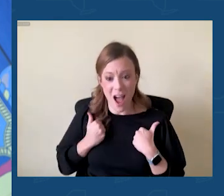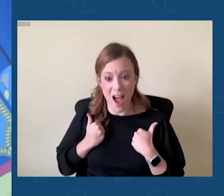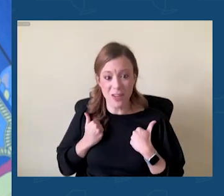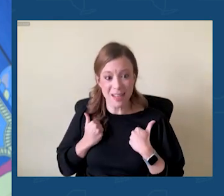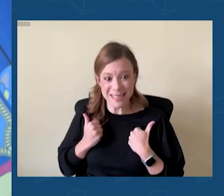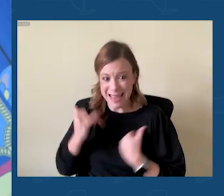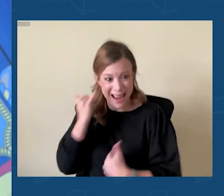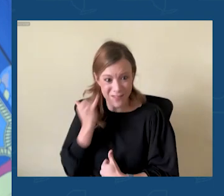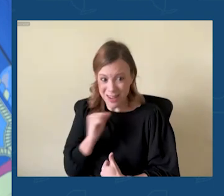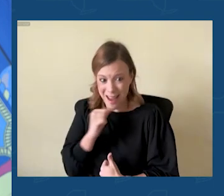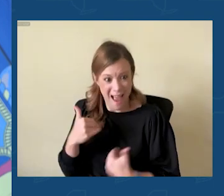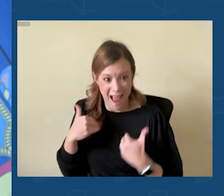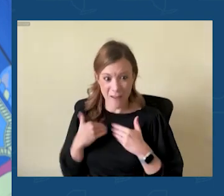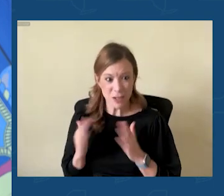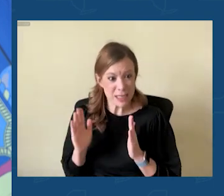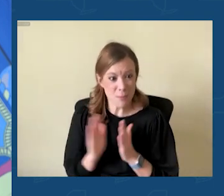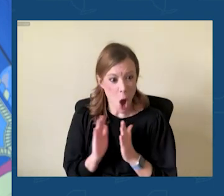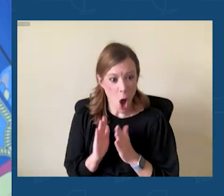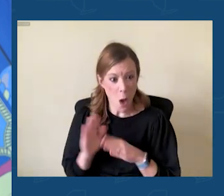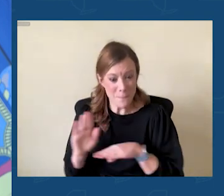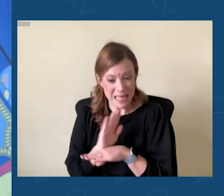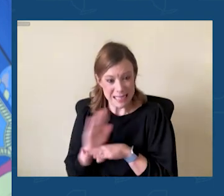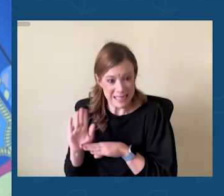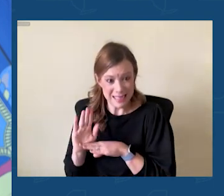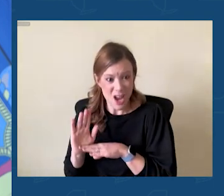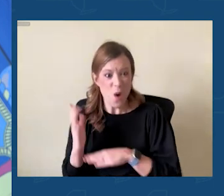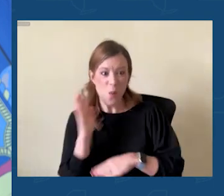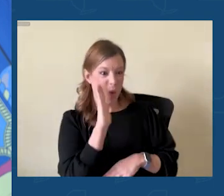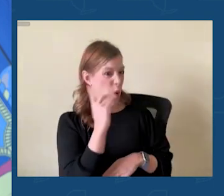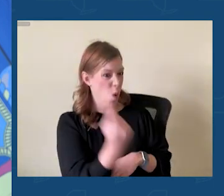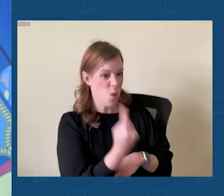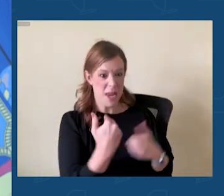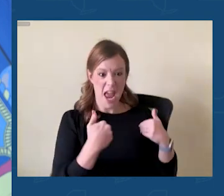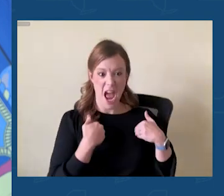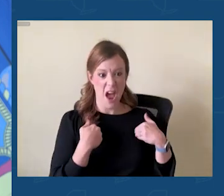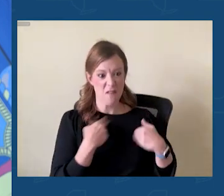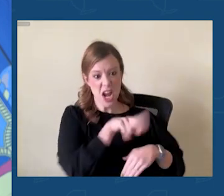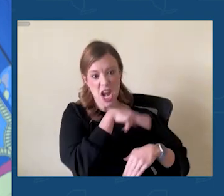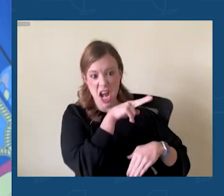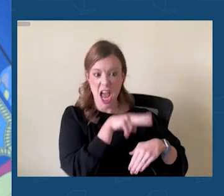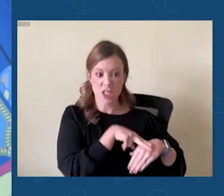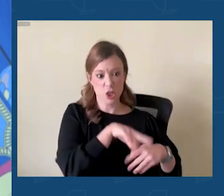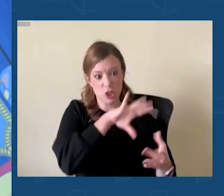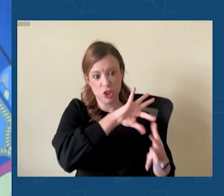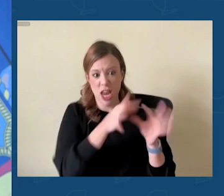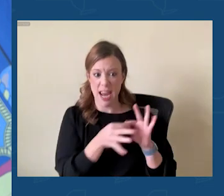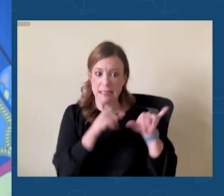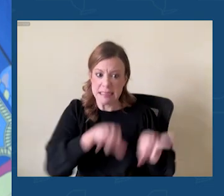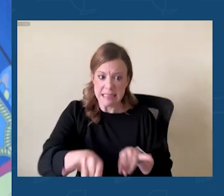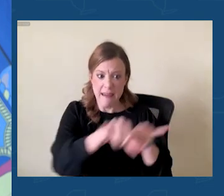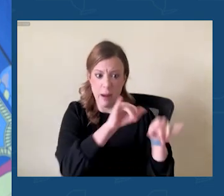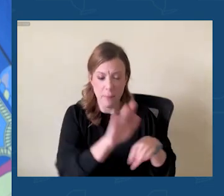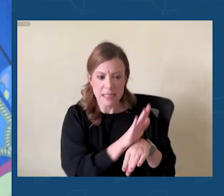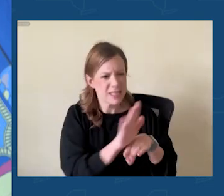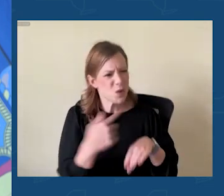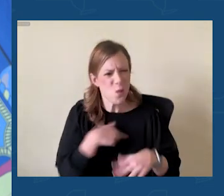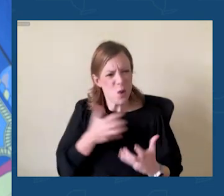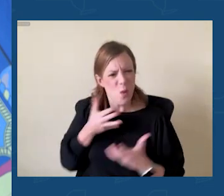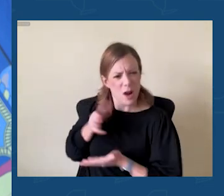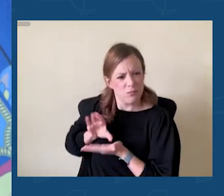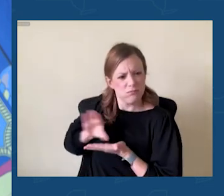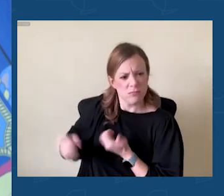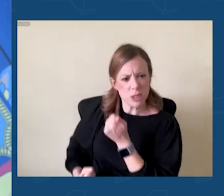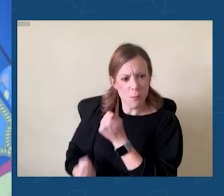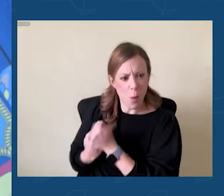and you couldn't tell one from another. That's why helping our small businesses really, really matters. And so I want to thank